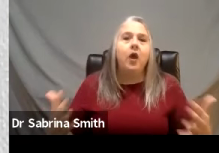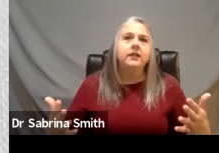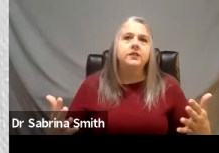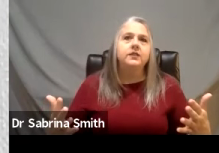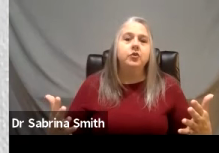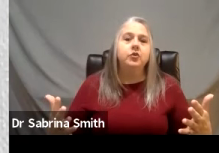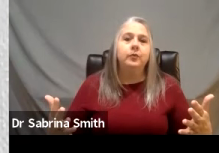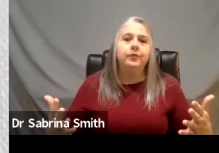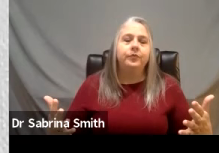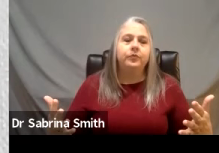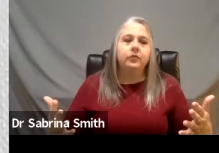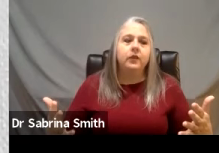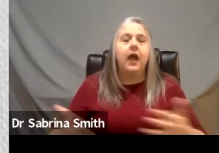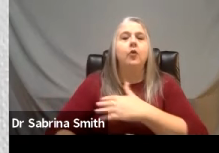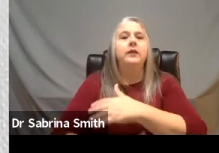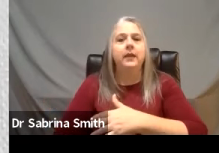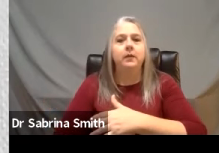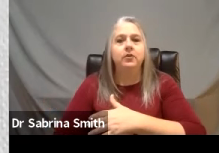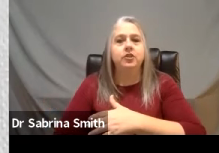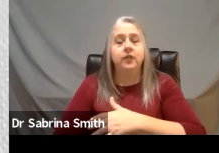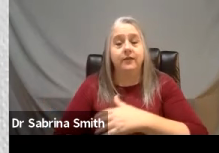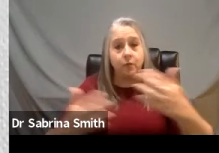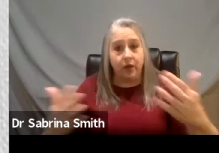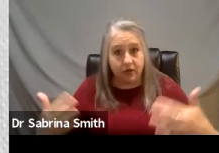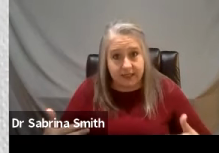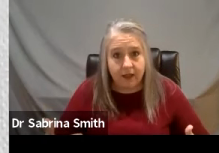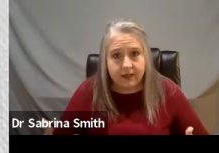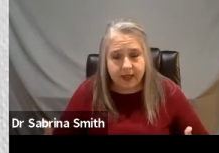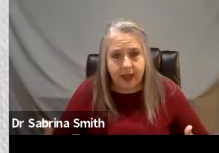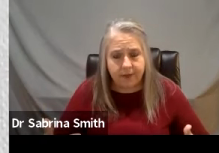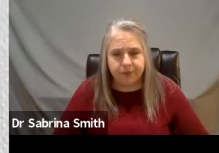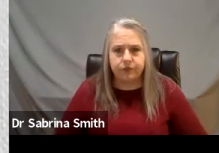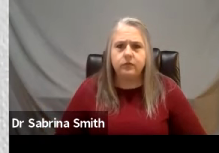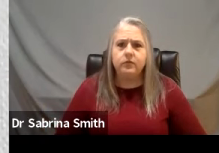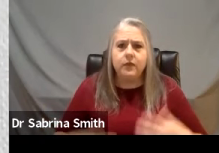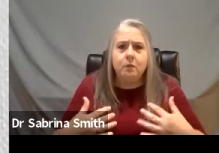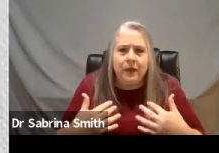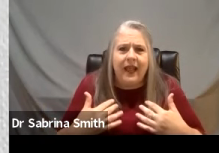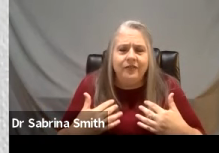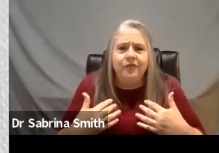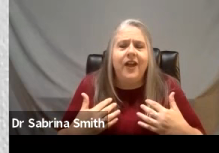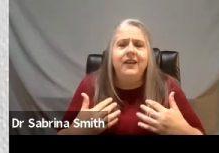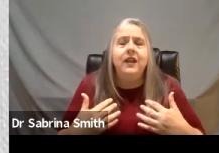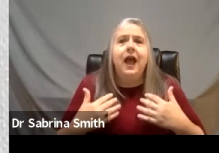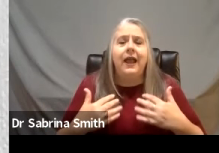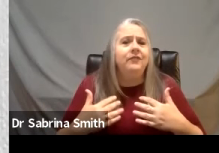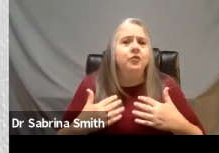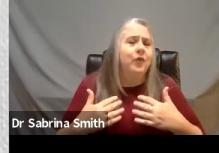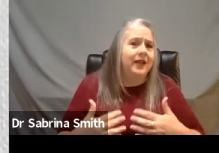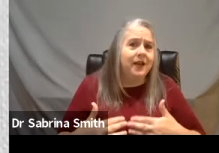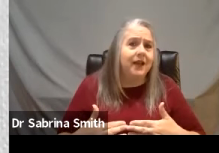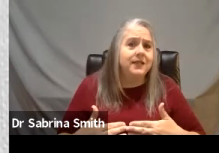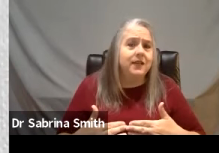We want to not only be able to have someone else tell us that, but I have